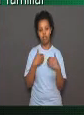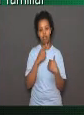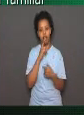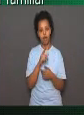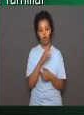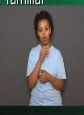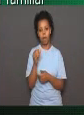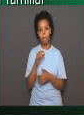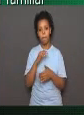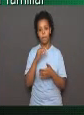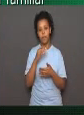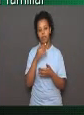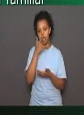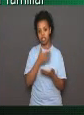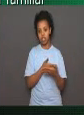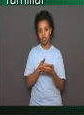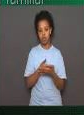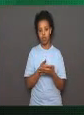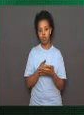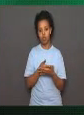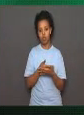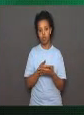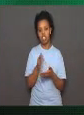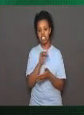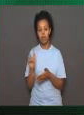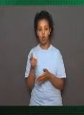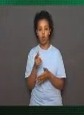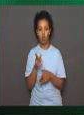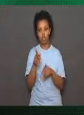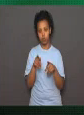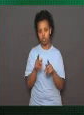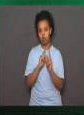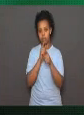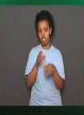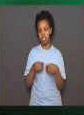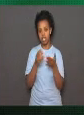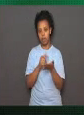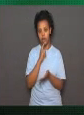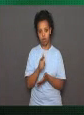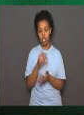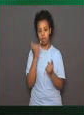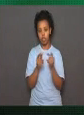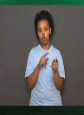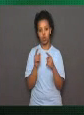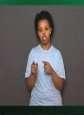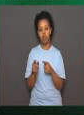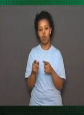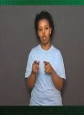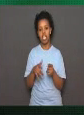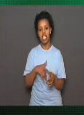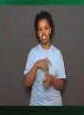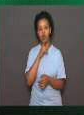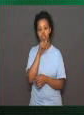a preference for familiar people. Finally, true emotional